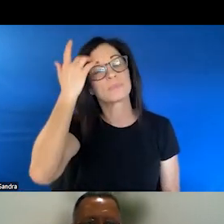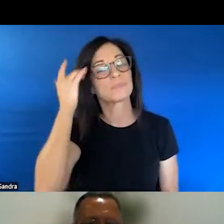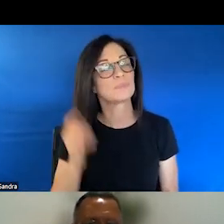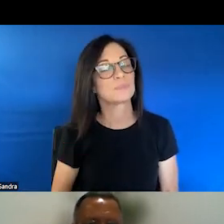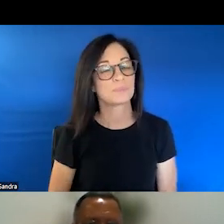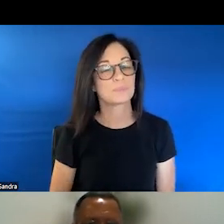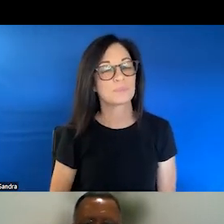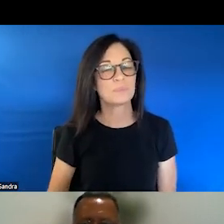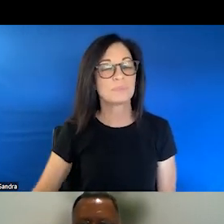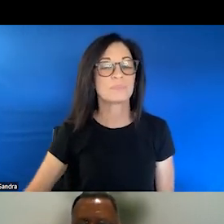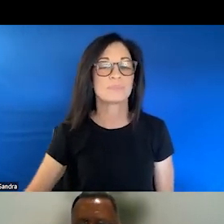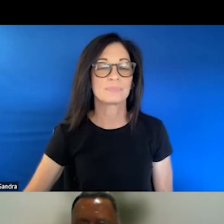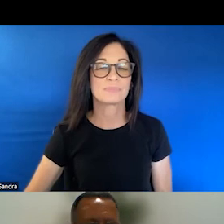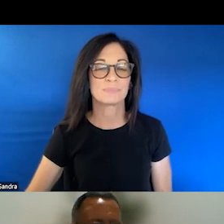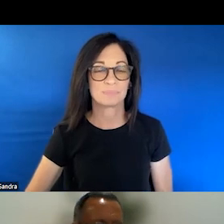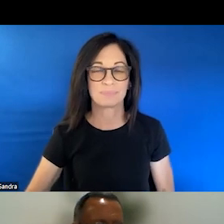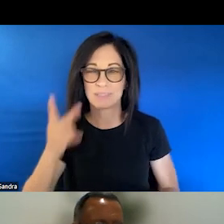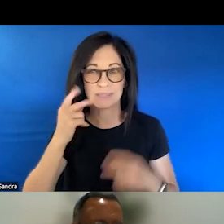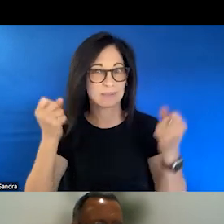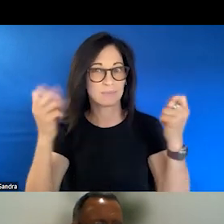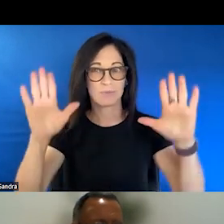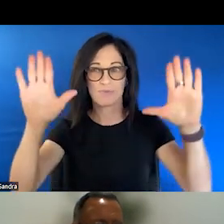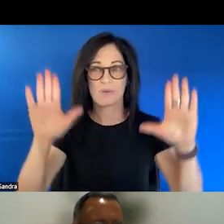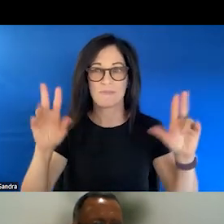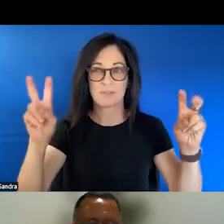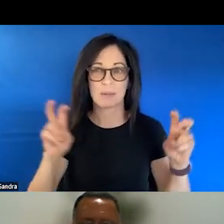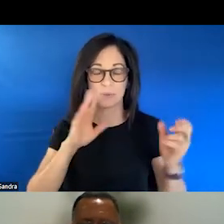incredible topic areas that are going to be discussed.